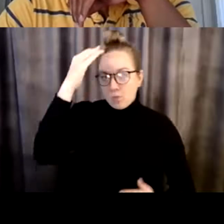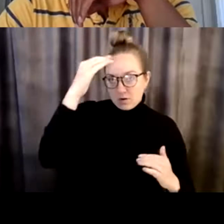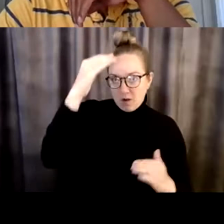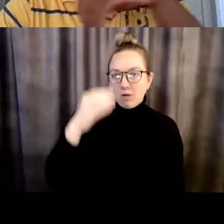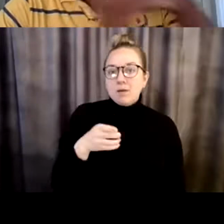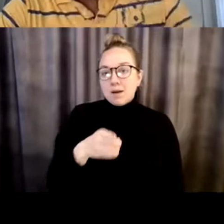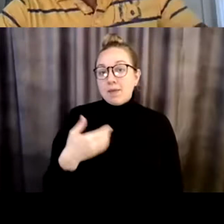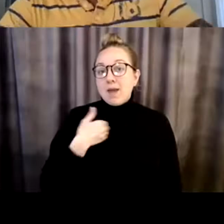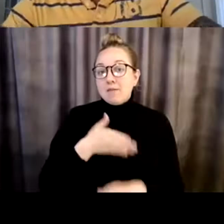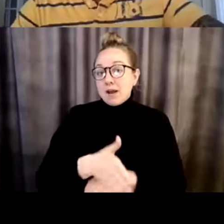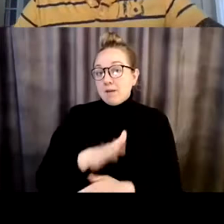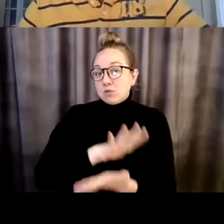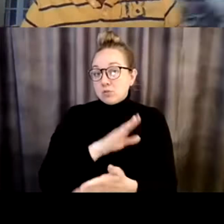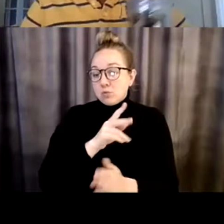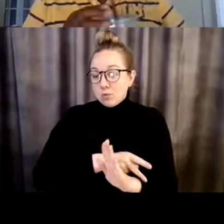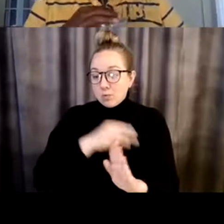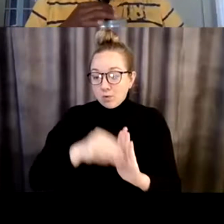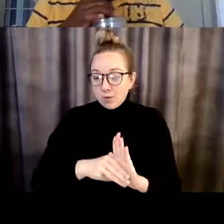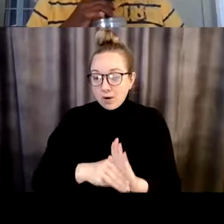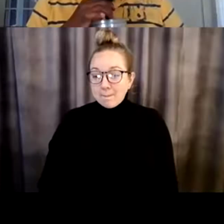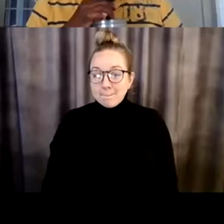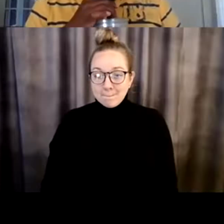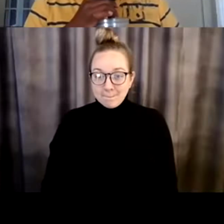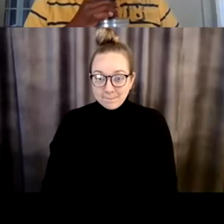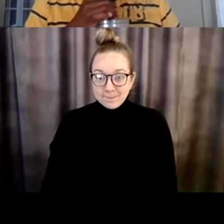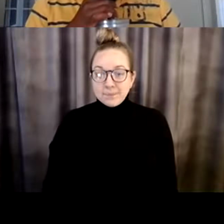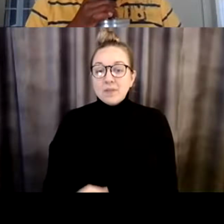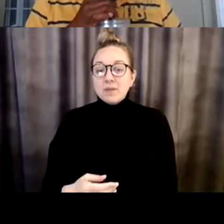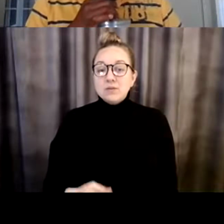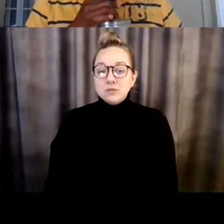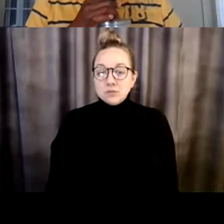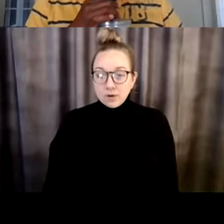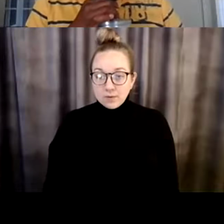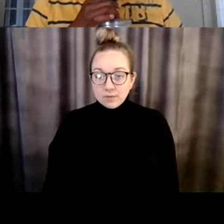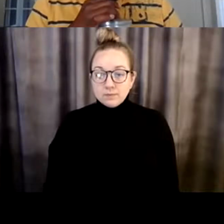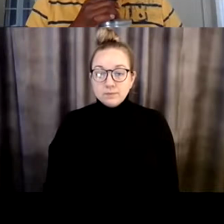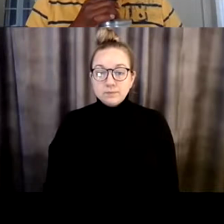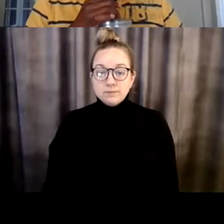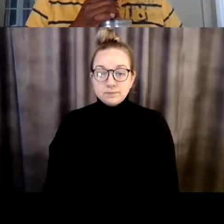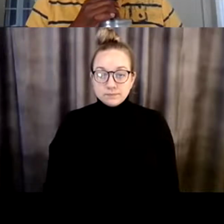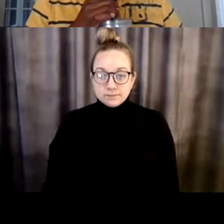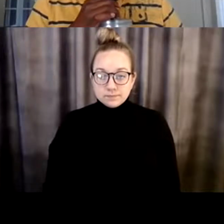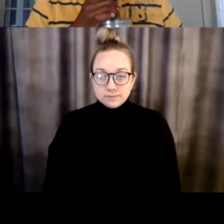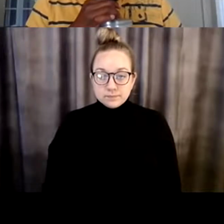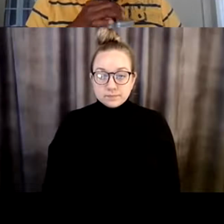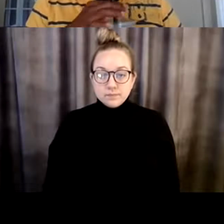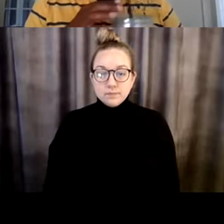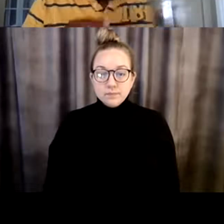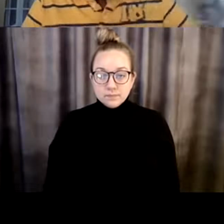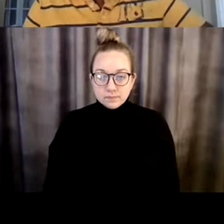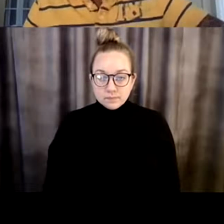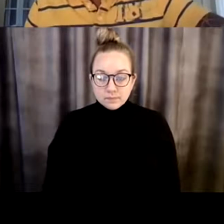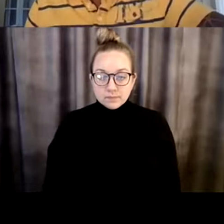we advocate for play as a universal language that allows children to